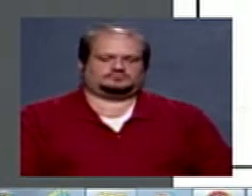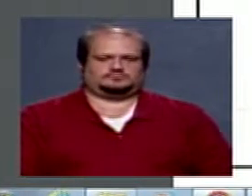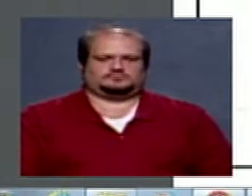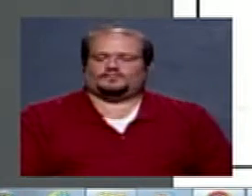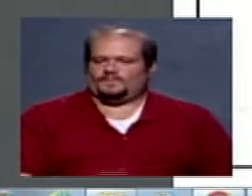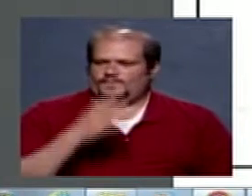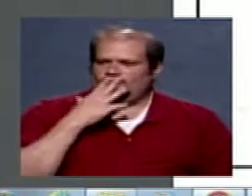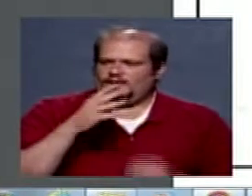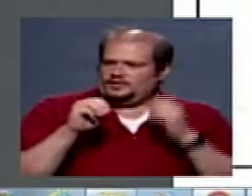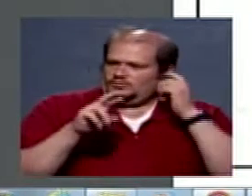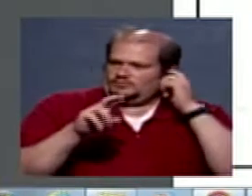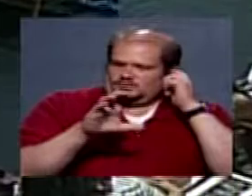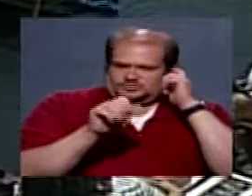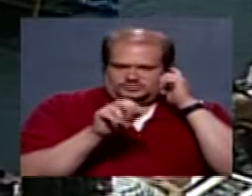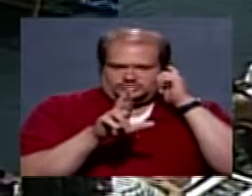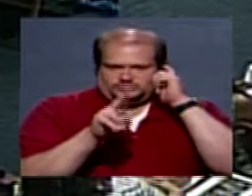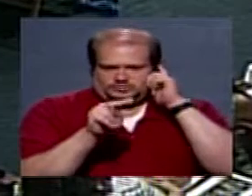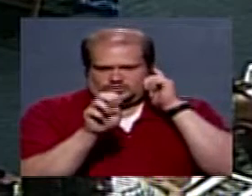Thank you, Mr. Carney.